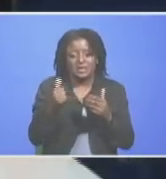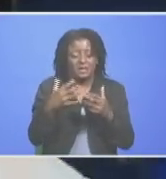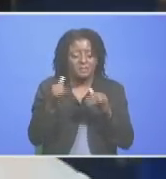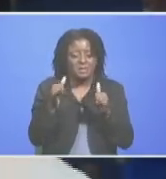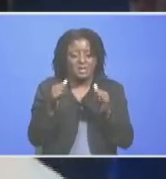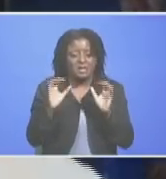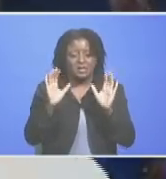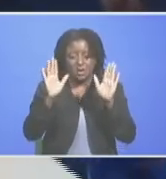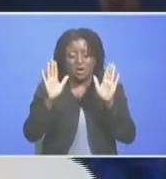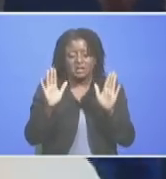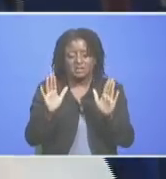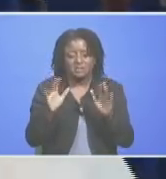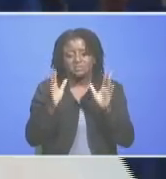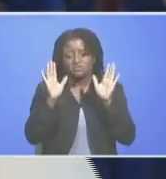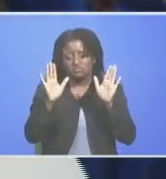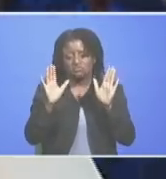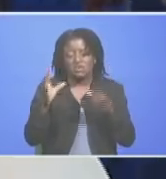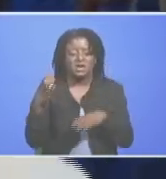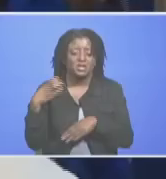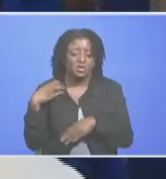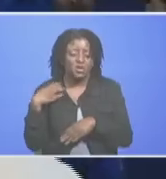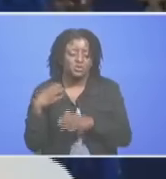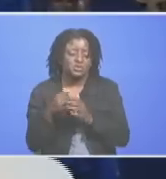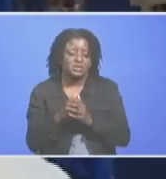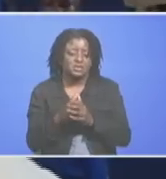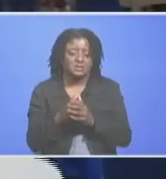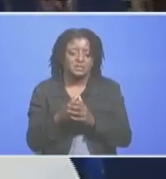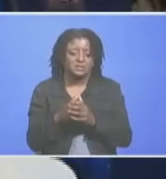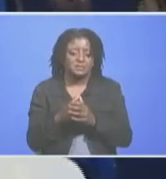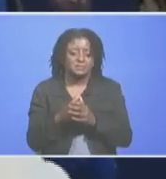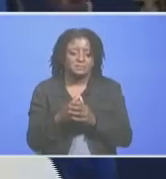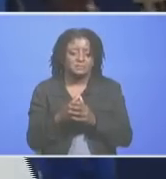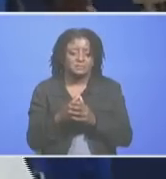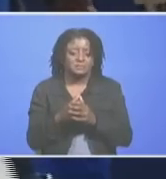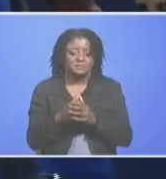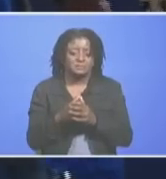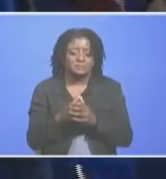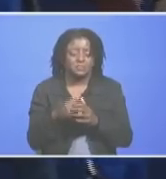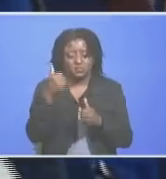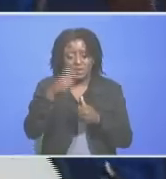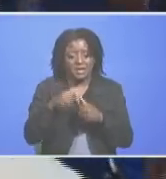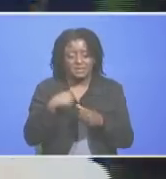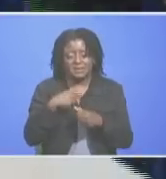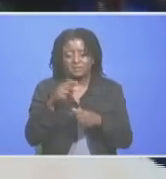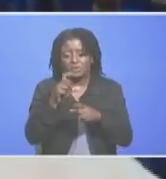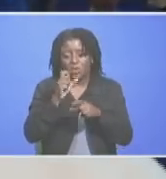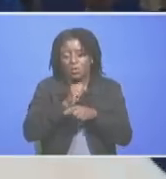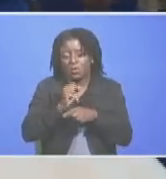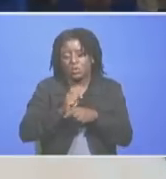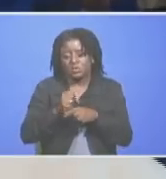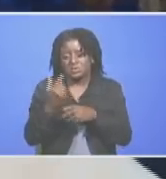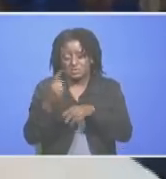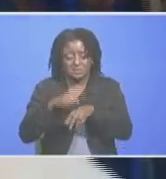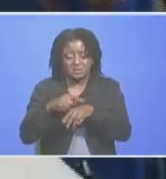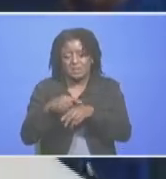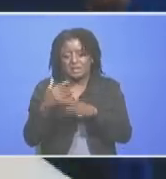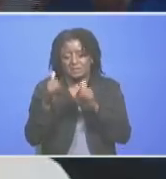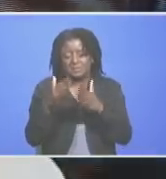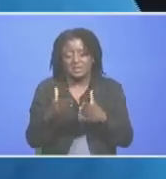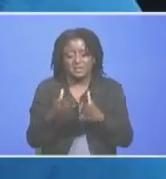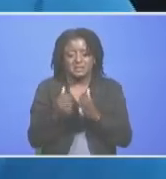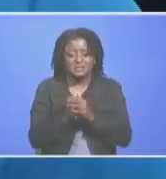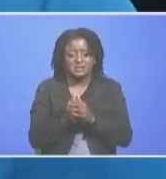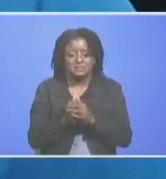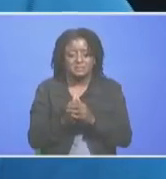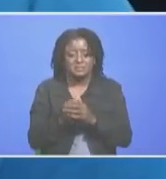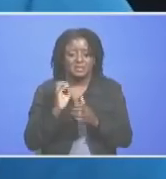coaching. A gritty fighting teams. It remind me like some of the old school players. They really fought us straight through to the end.